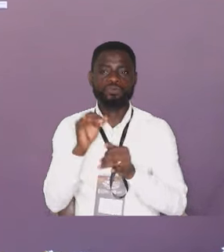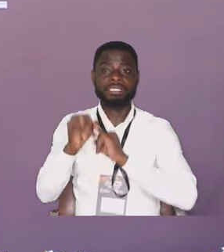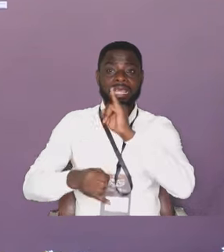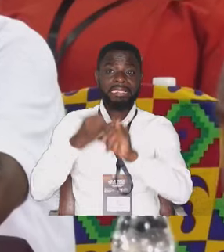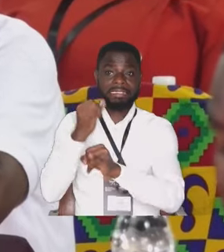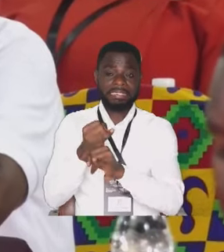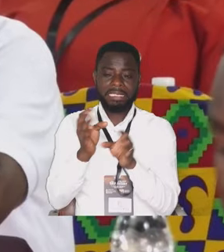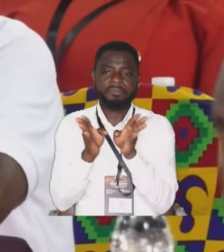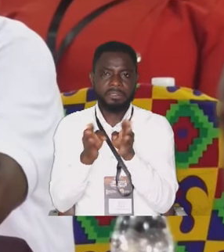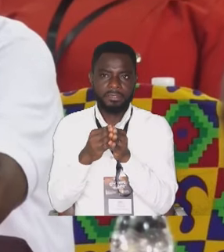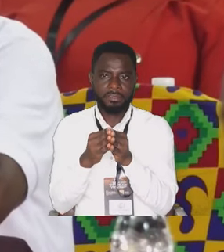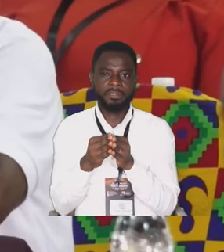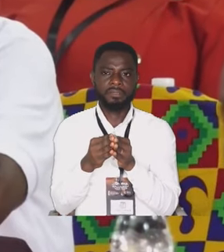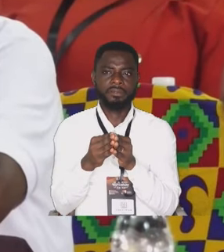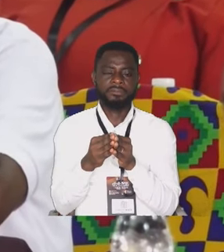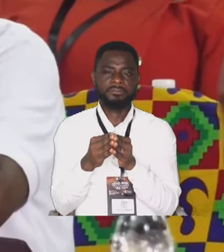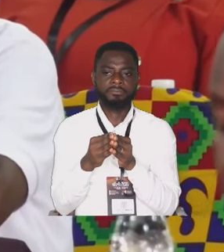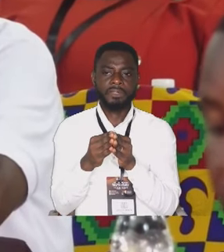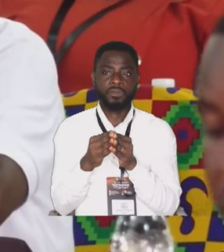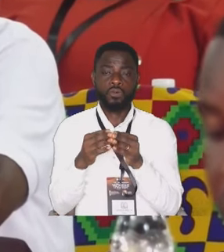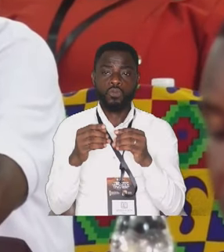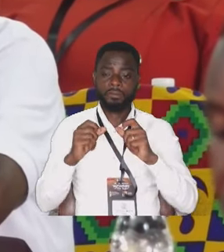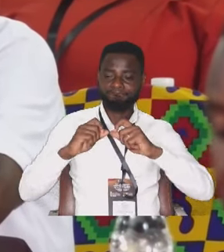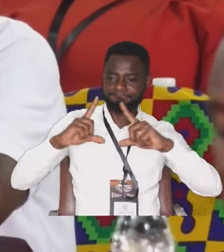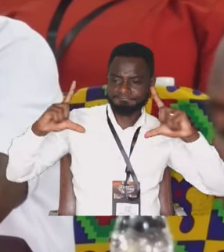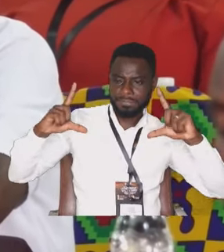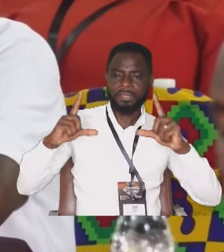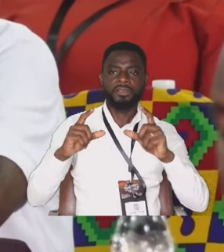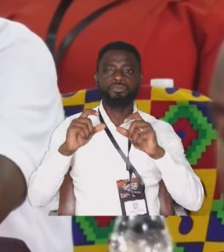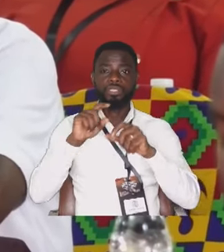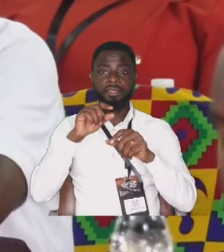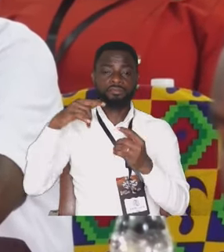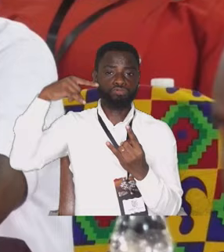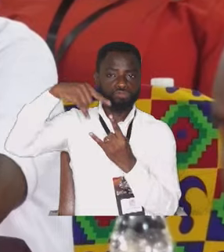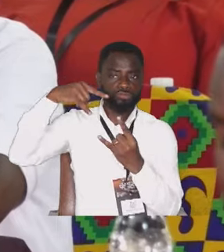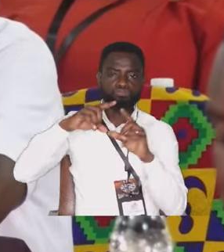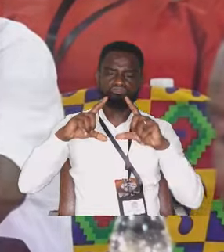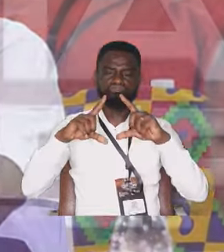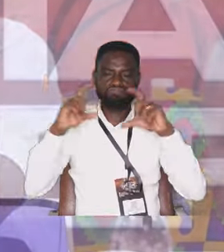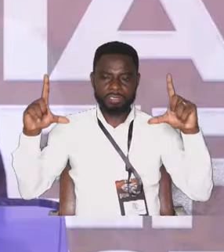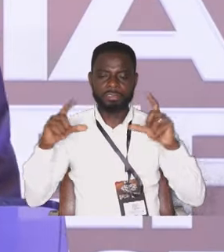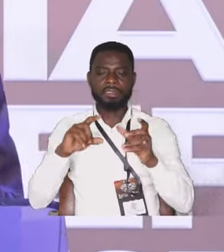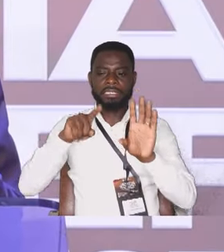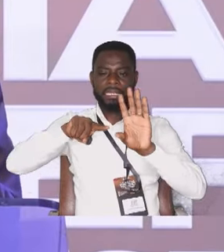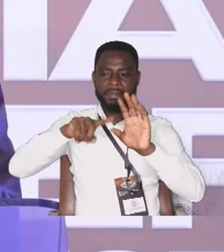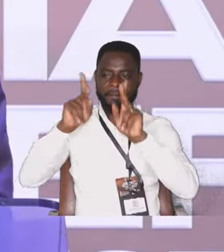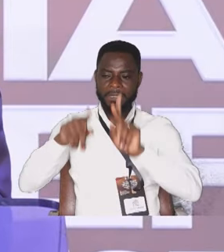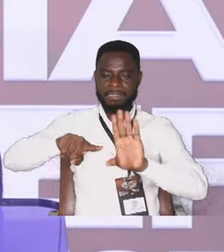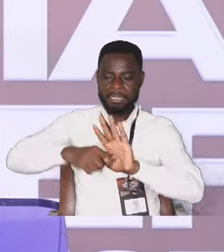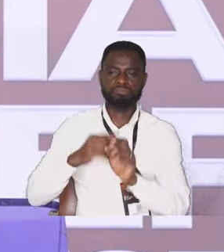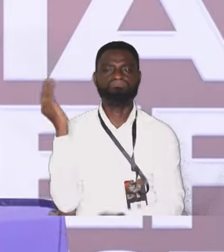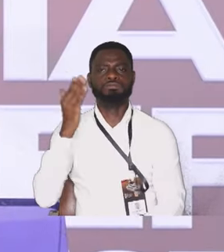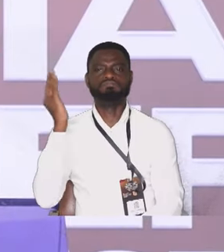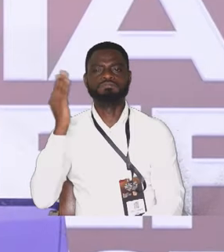meeting. Immediately, we zoom in, we log into the Zoom. Oh, then the person started talking. And then